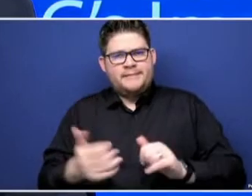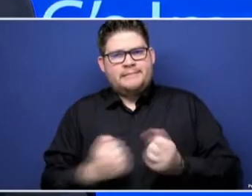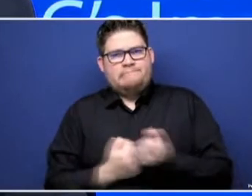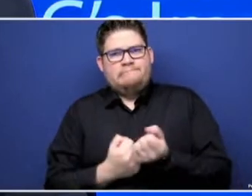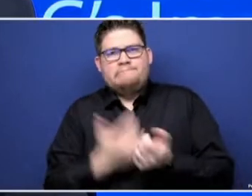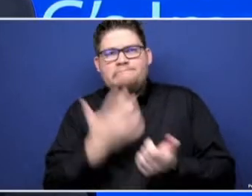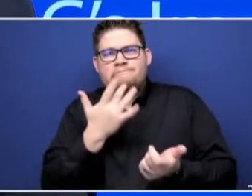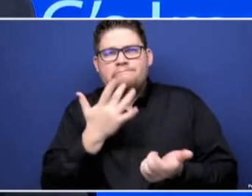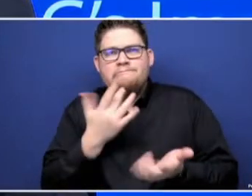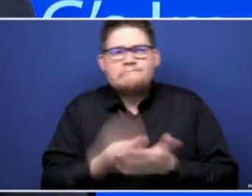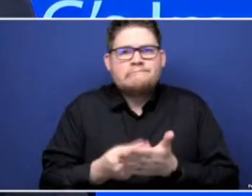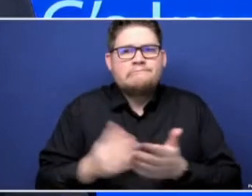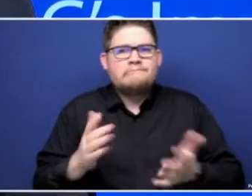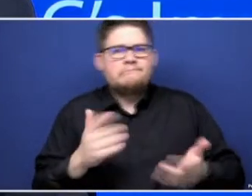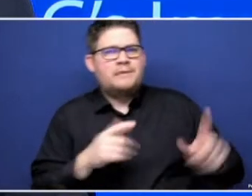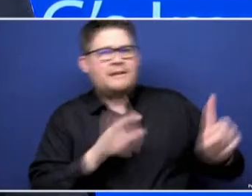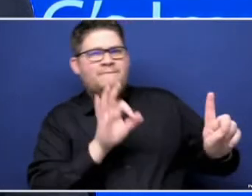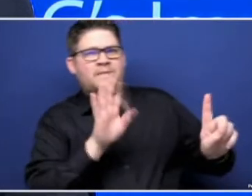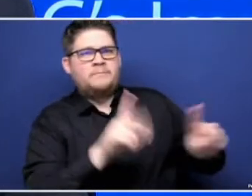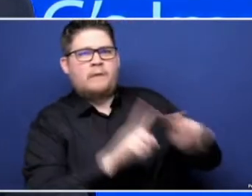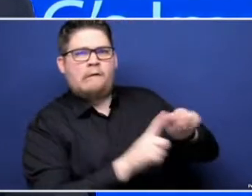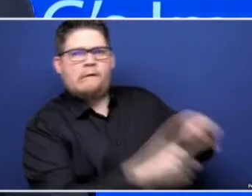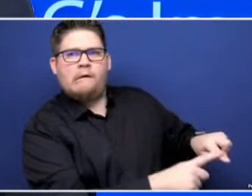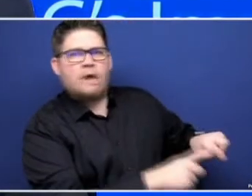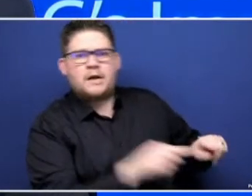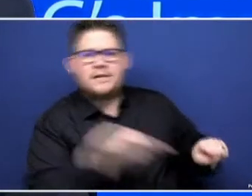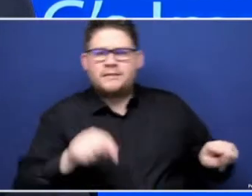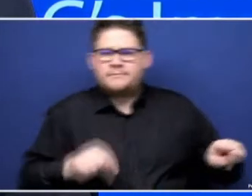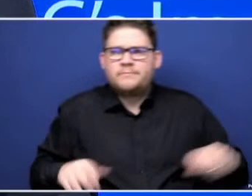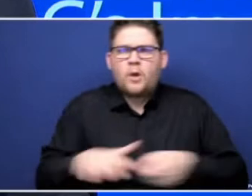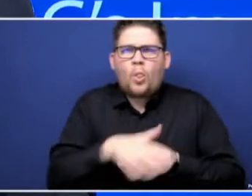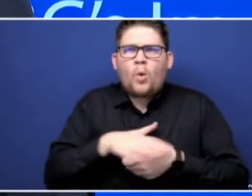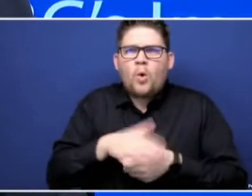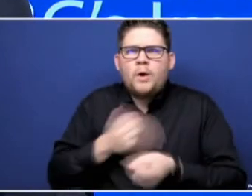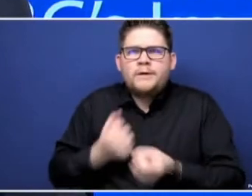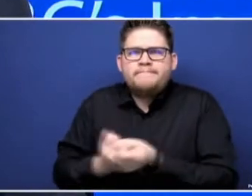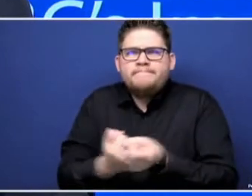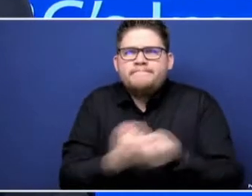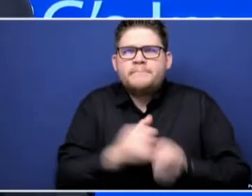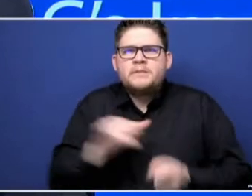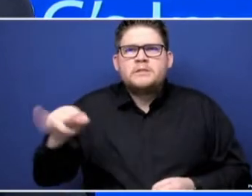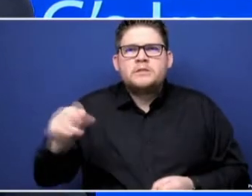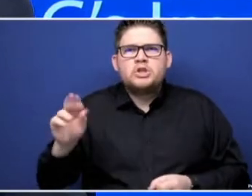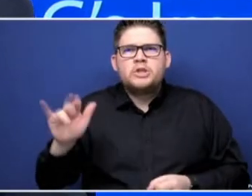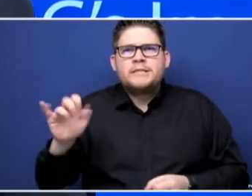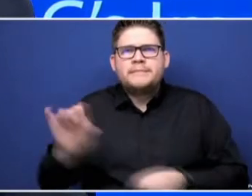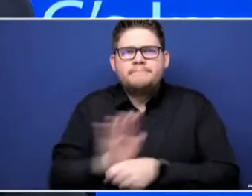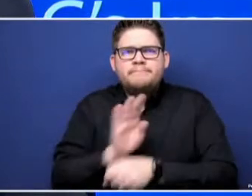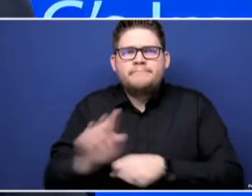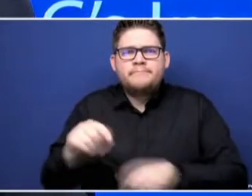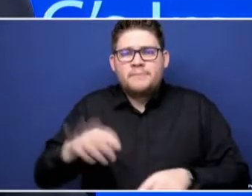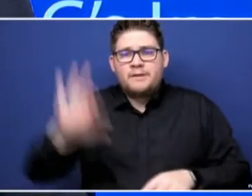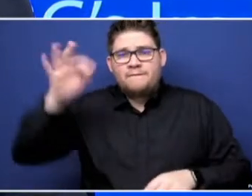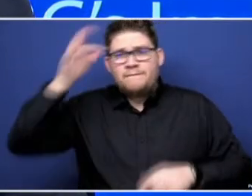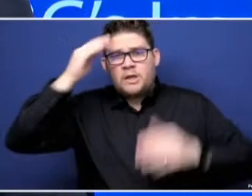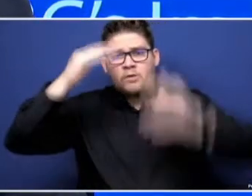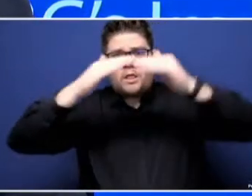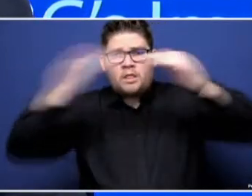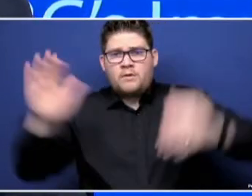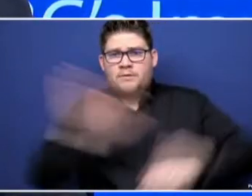have a lot of work to do on connectivity, connecting communities with high-speed internet. And I recall being